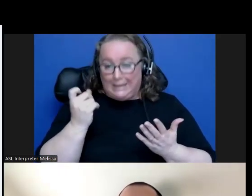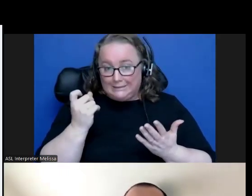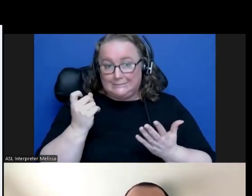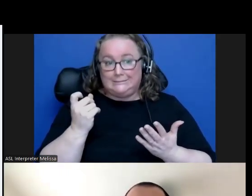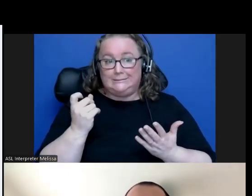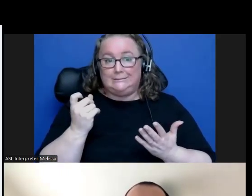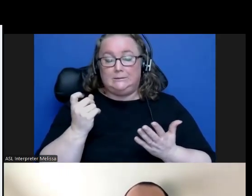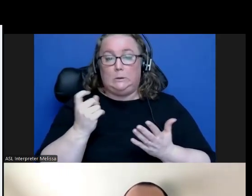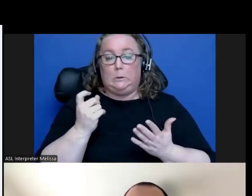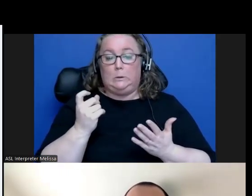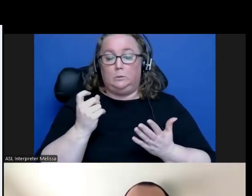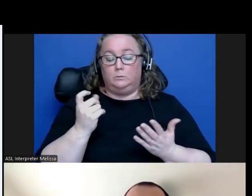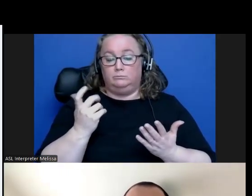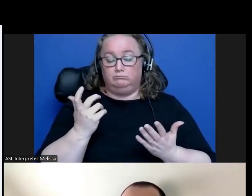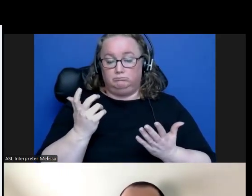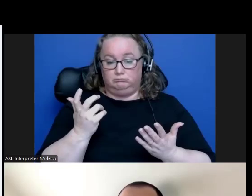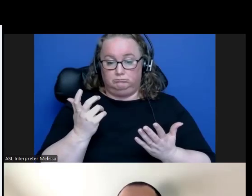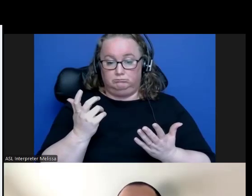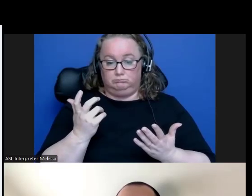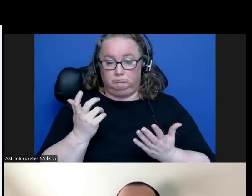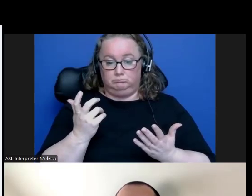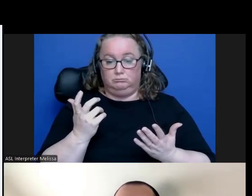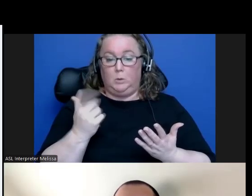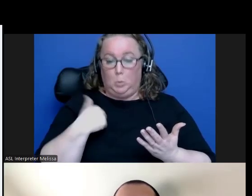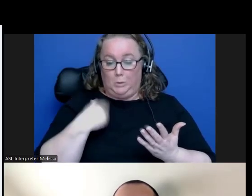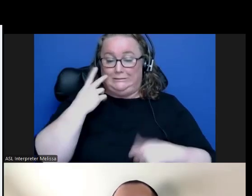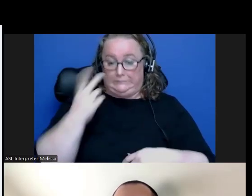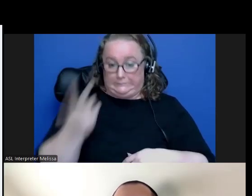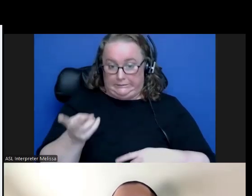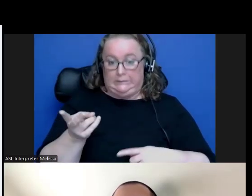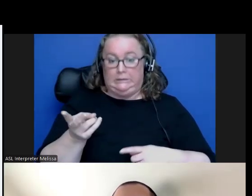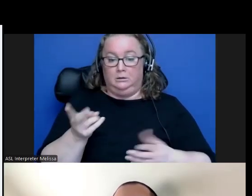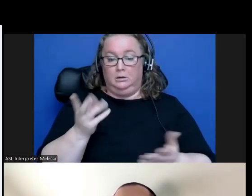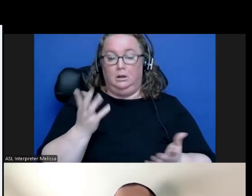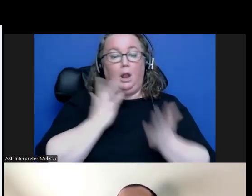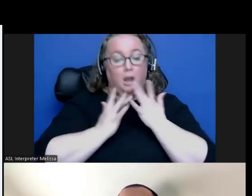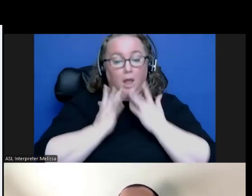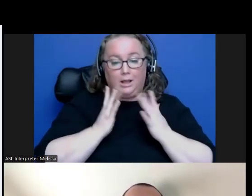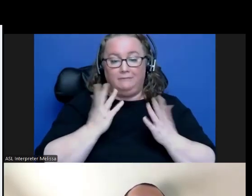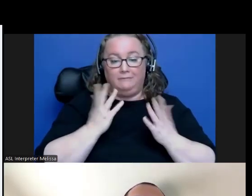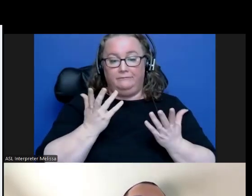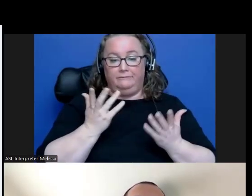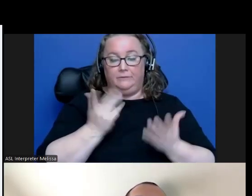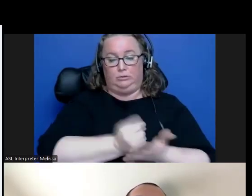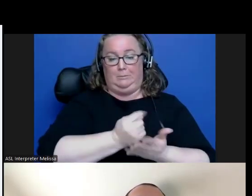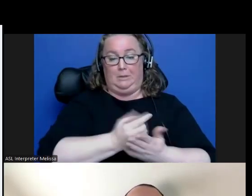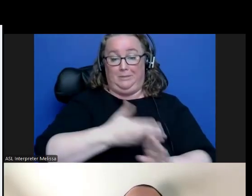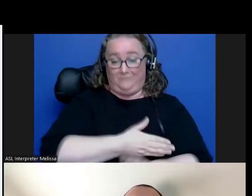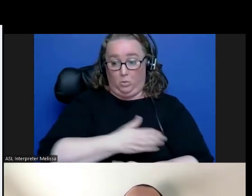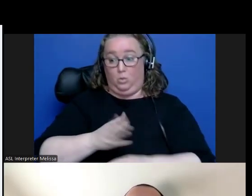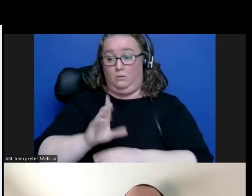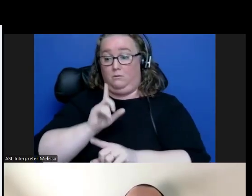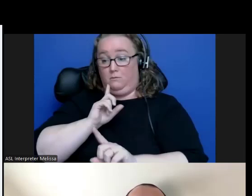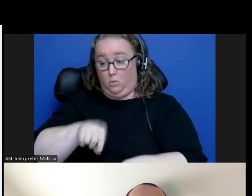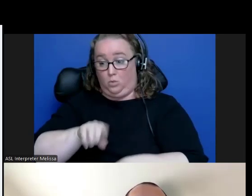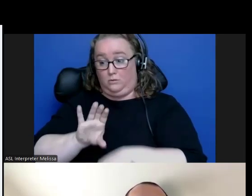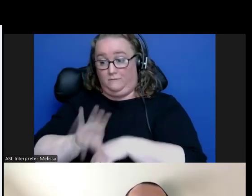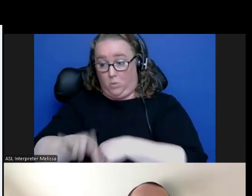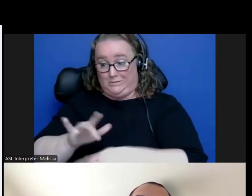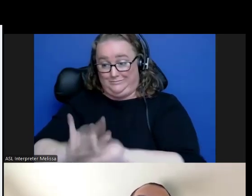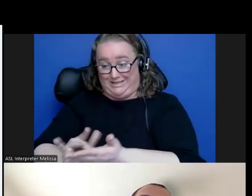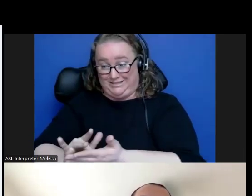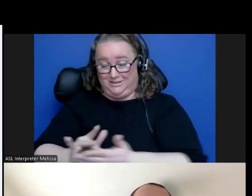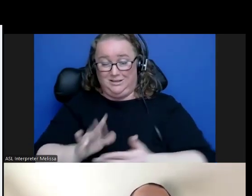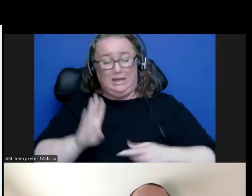we often see still, leading to medication restraint, Bridgewater providers